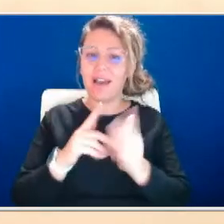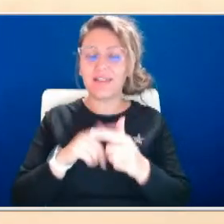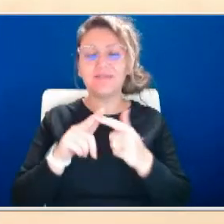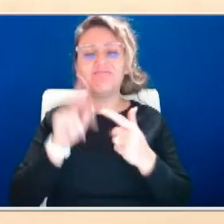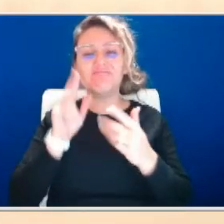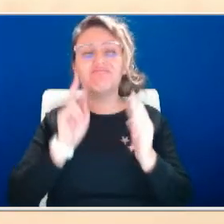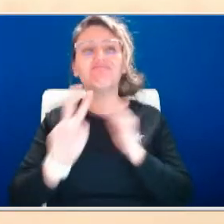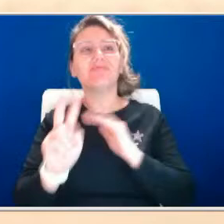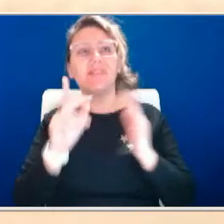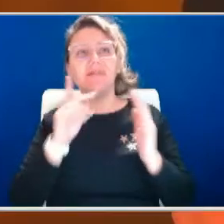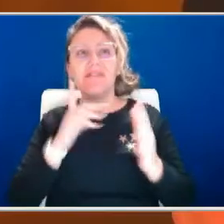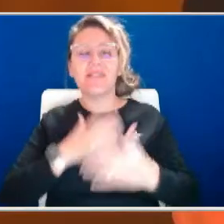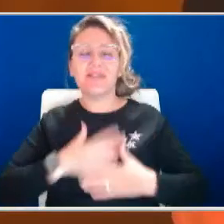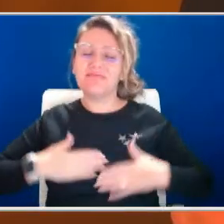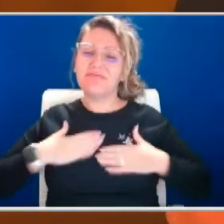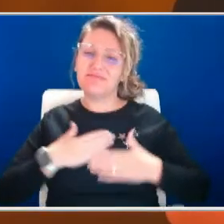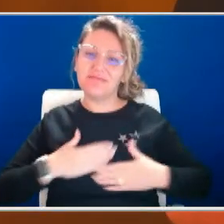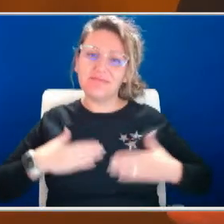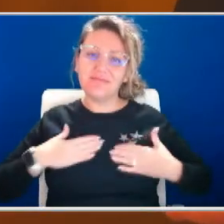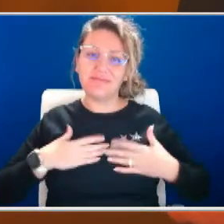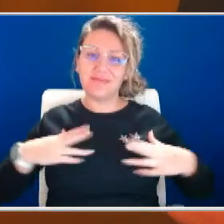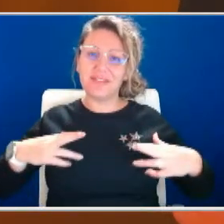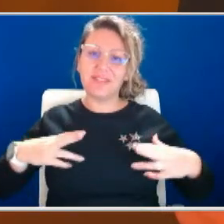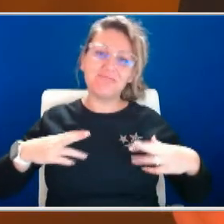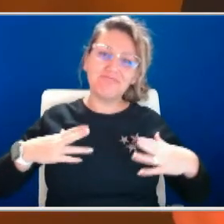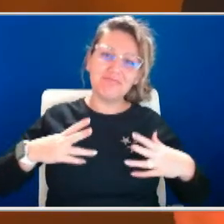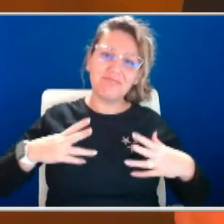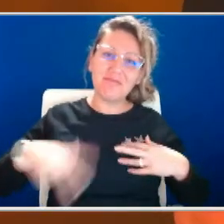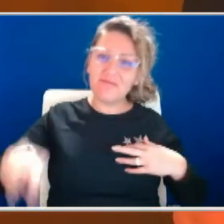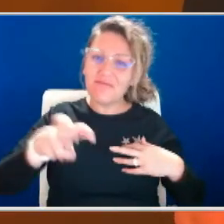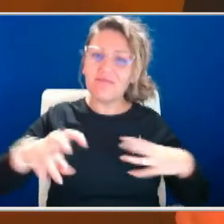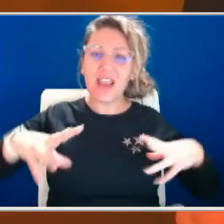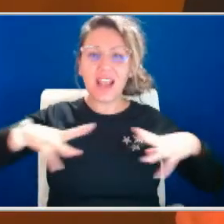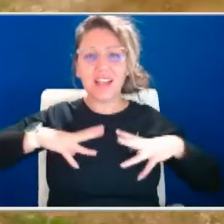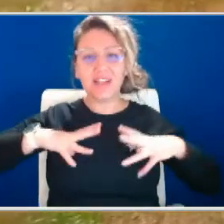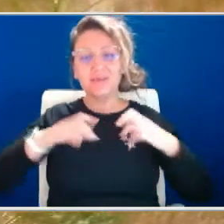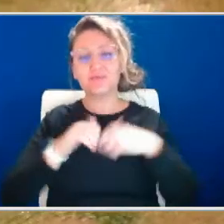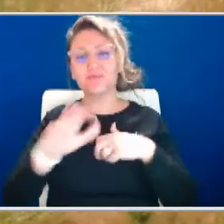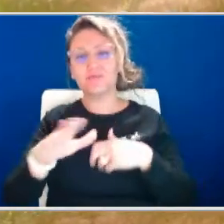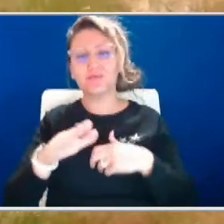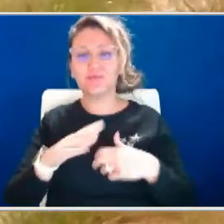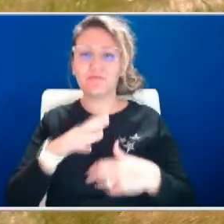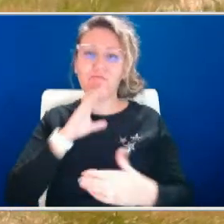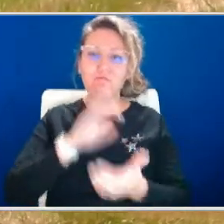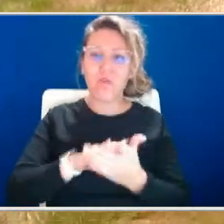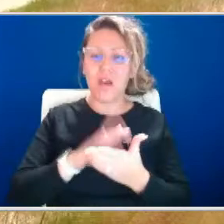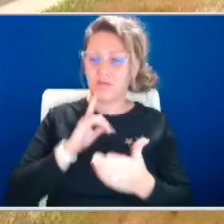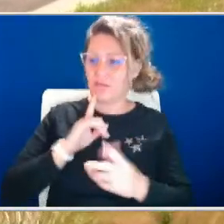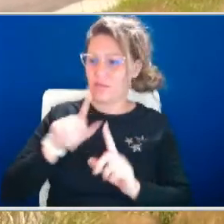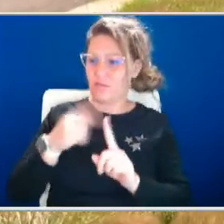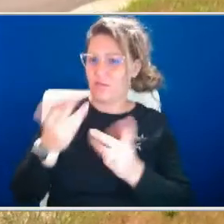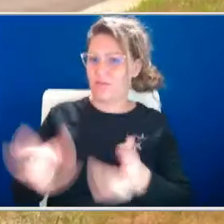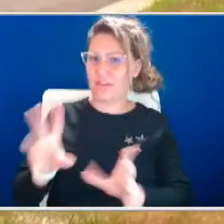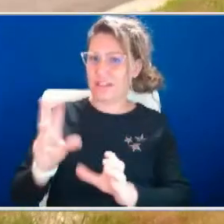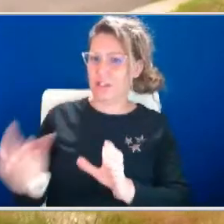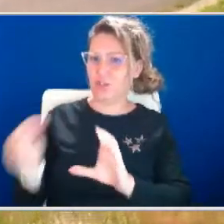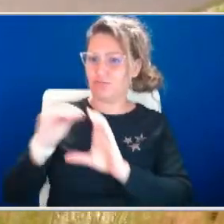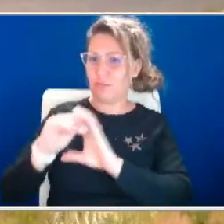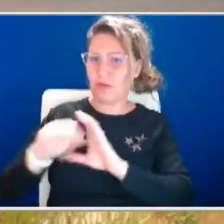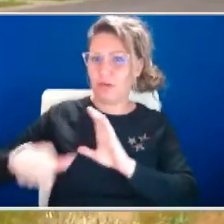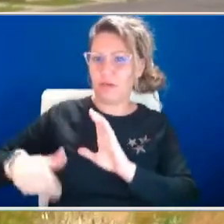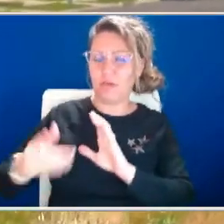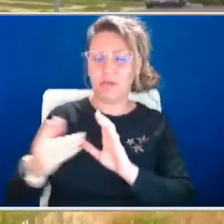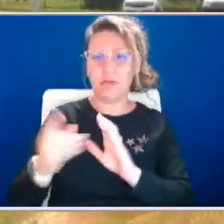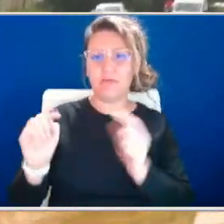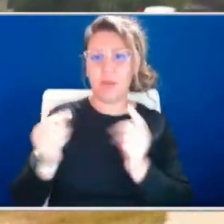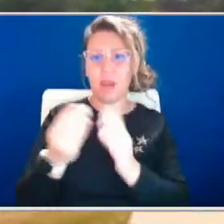relaxing vacation with his wife. Once we did the implant, I used it like 3 or 4 days, and that pain just went away, and it's